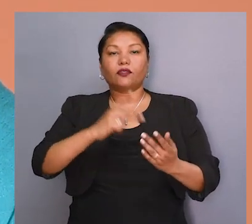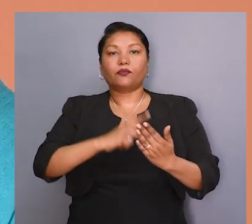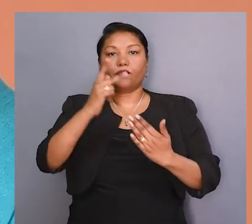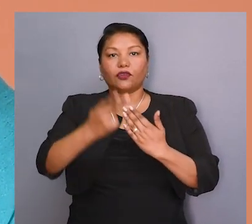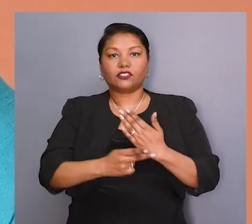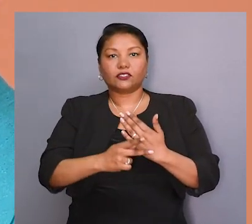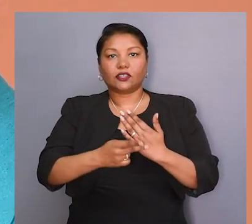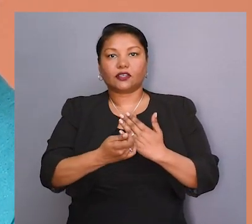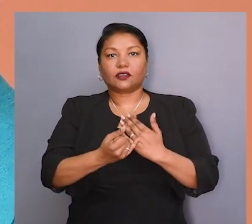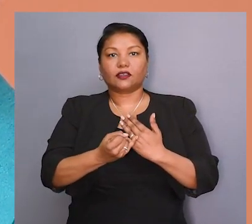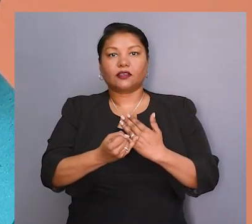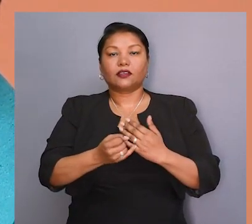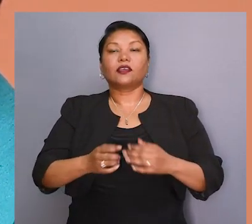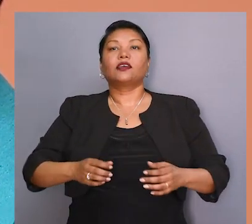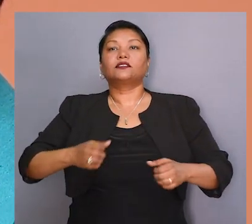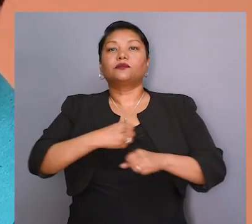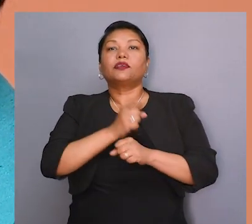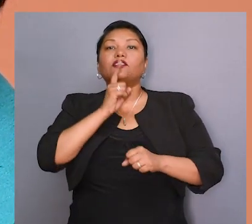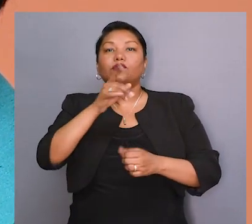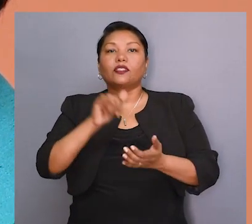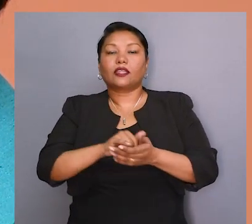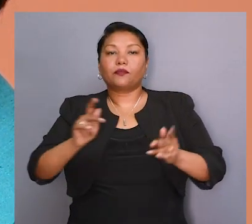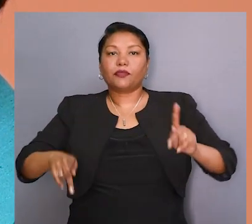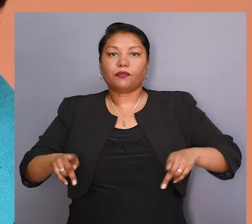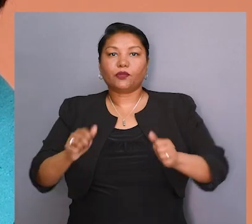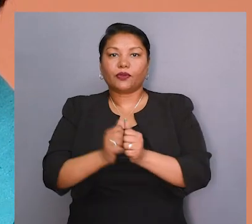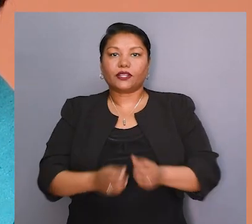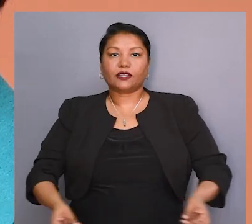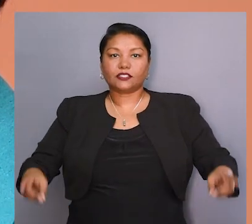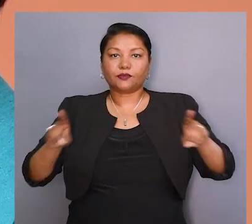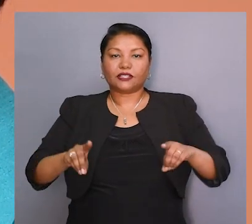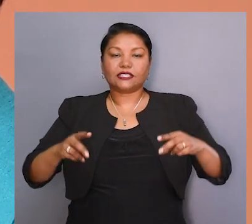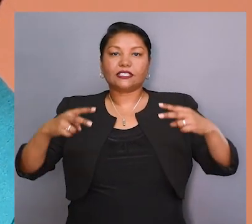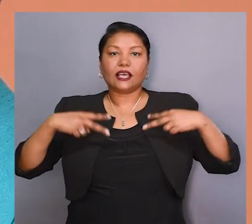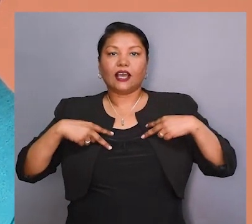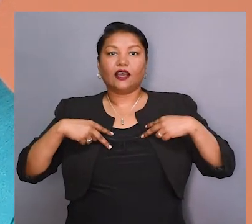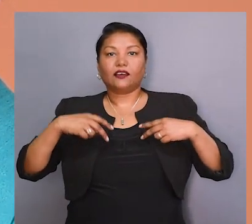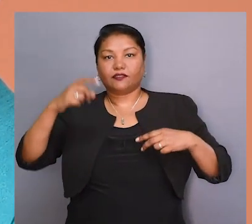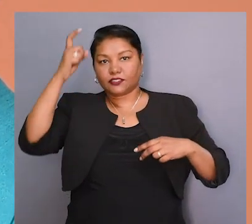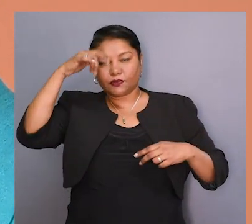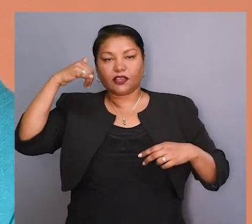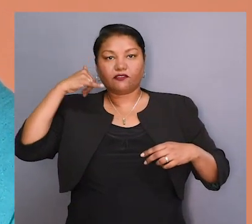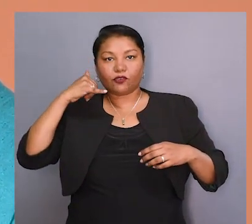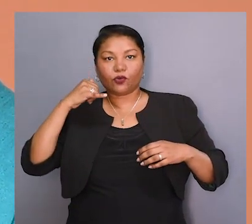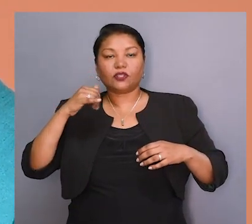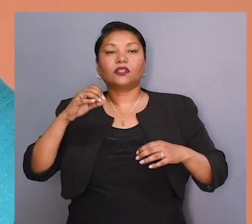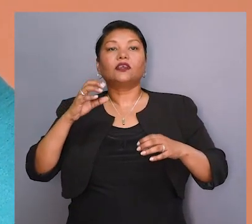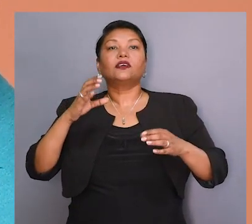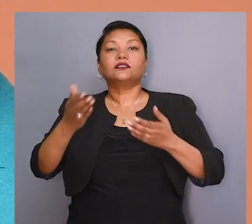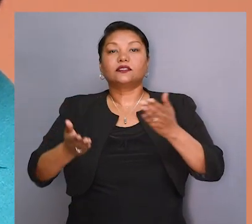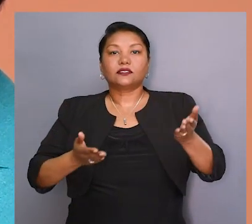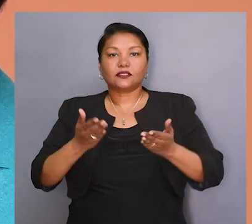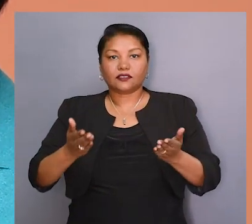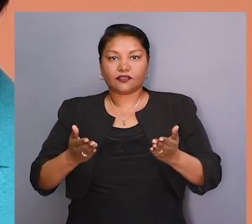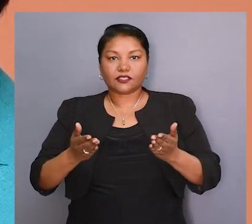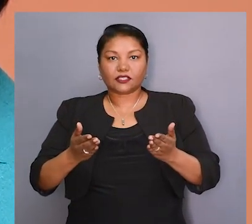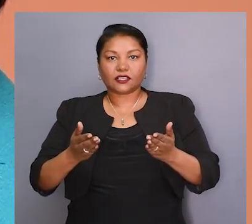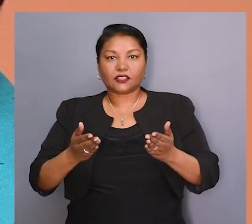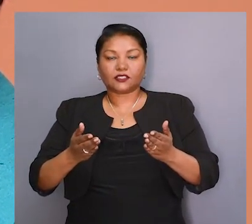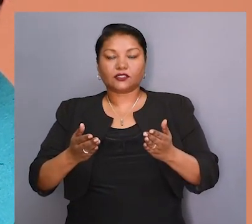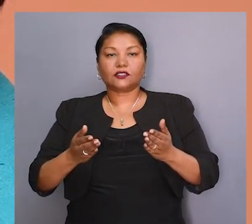project ensure that PwDs have access to basic mobile telecommunication